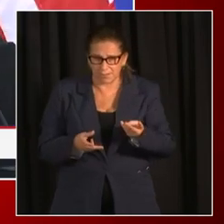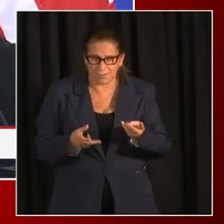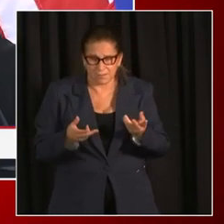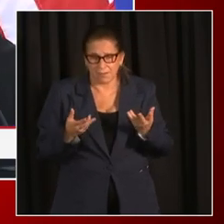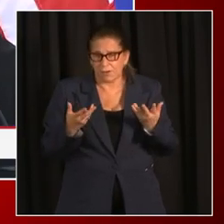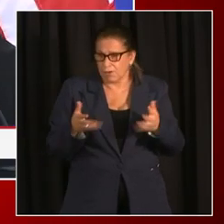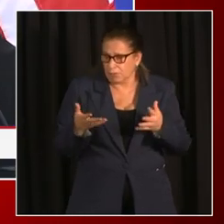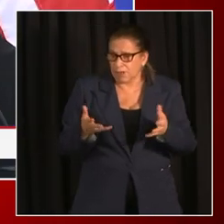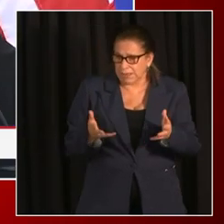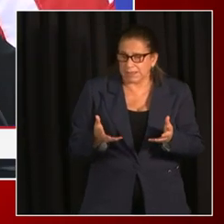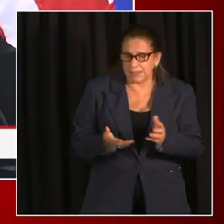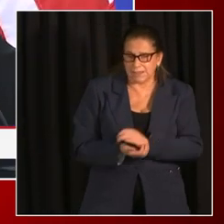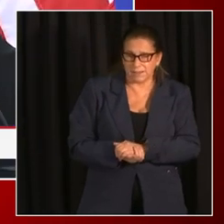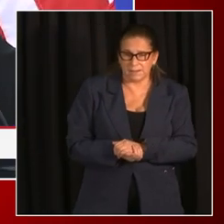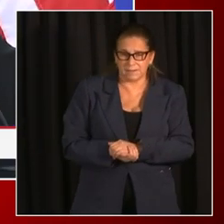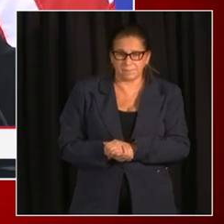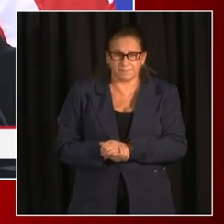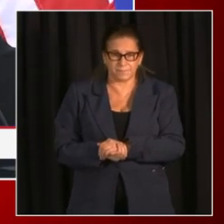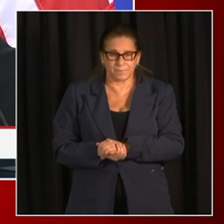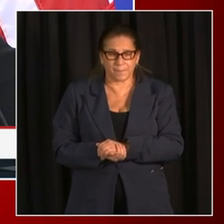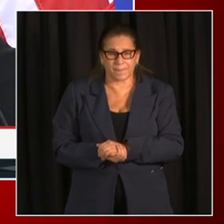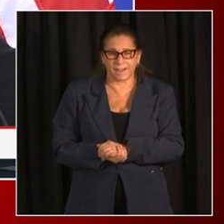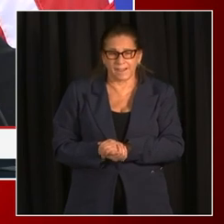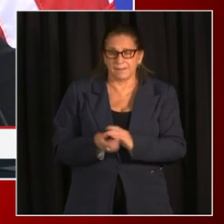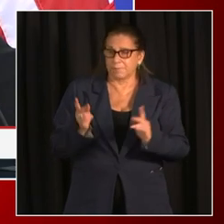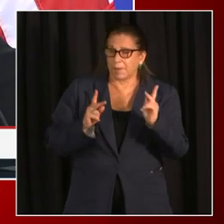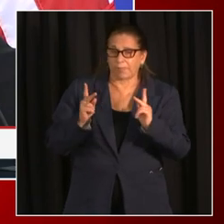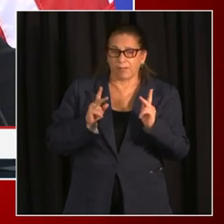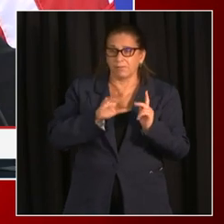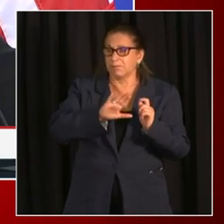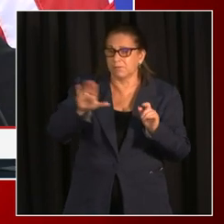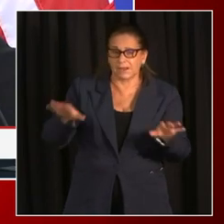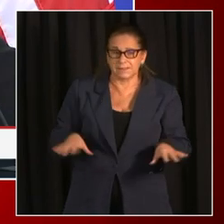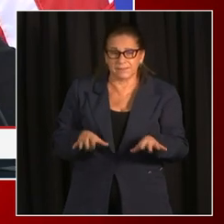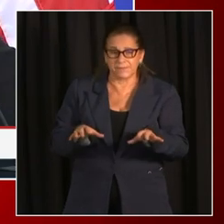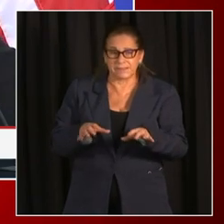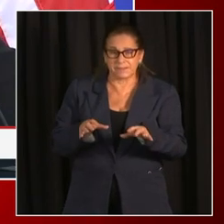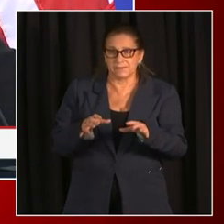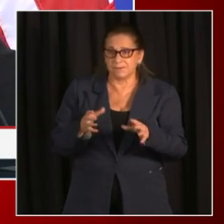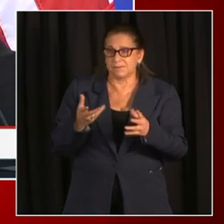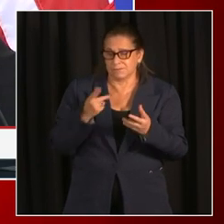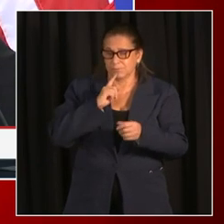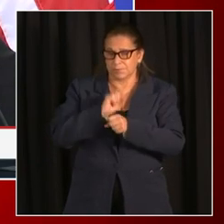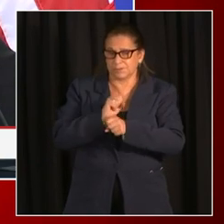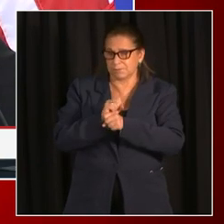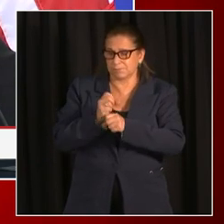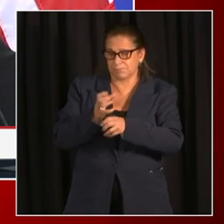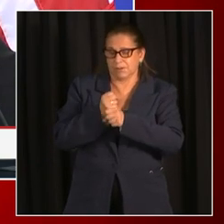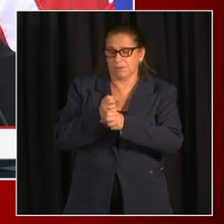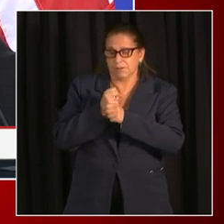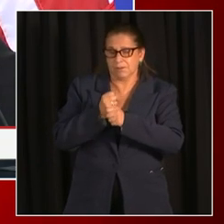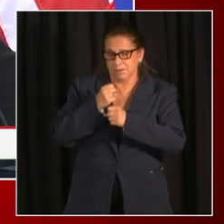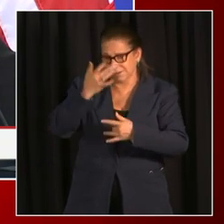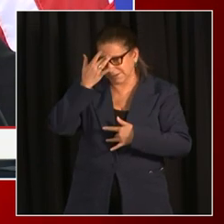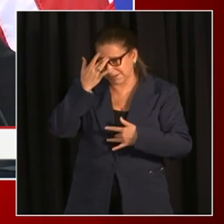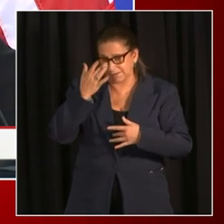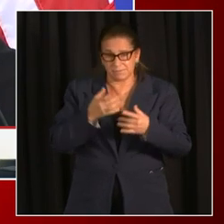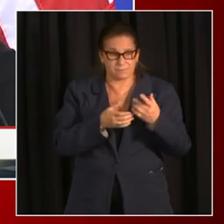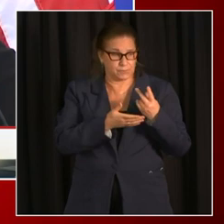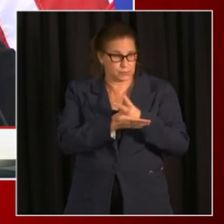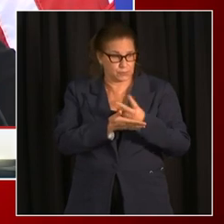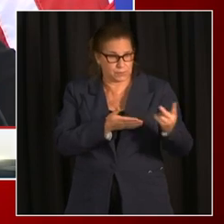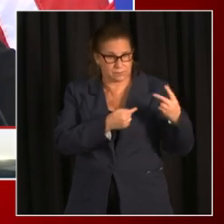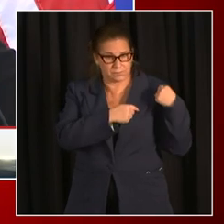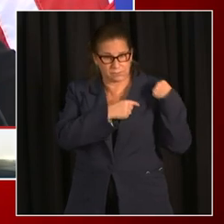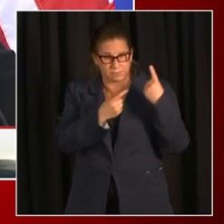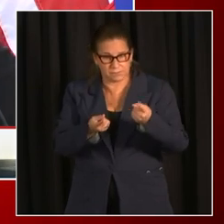noted the activities that we are closely watching as contributing factors. And today, I think